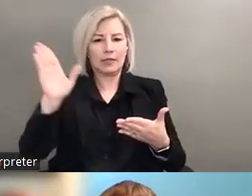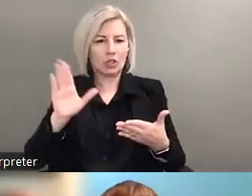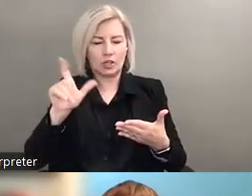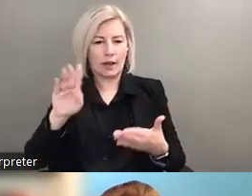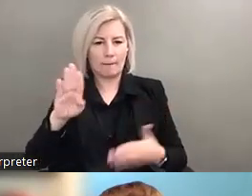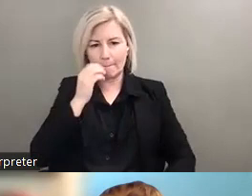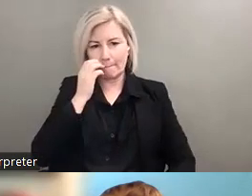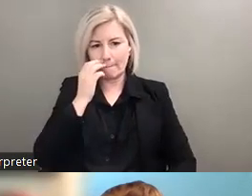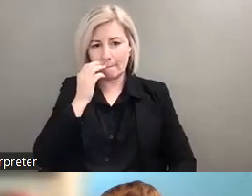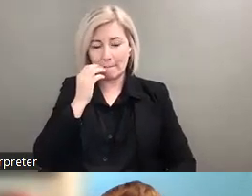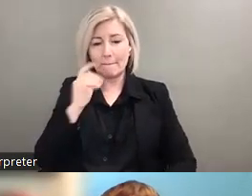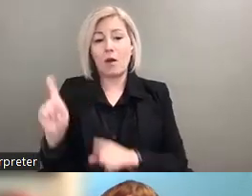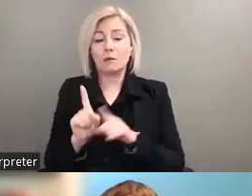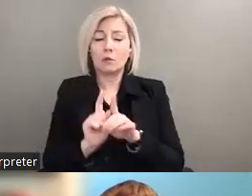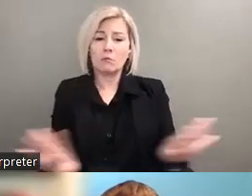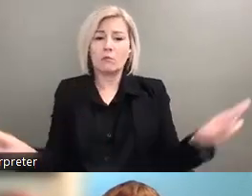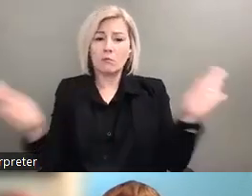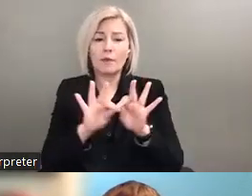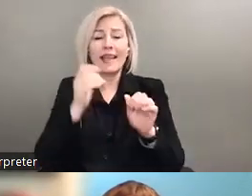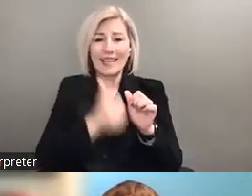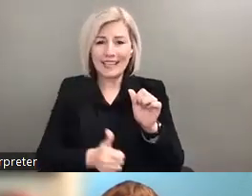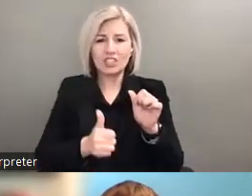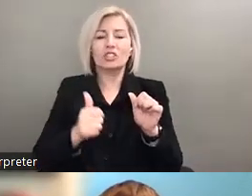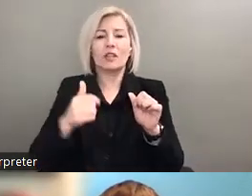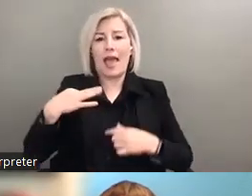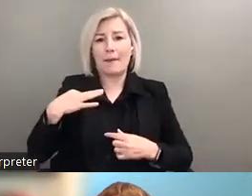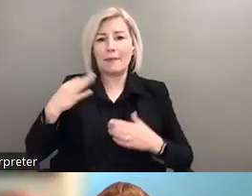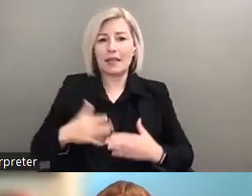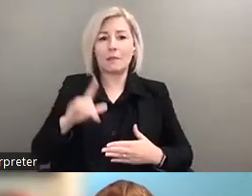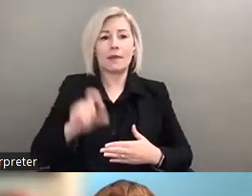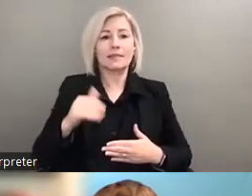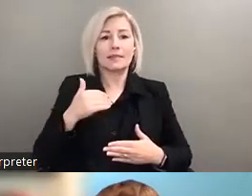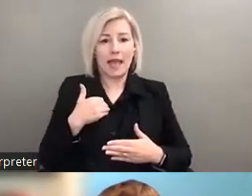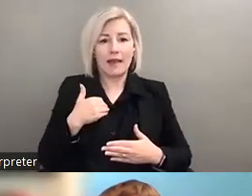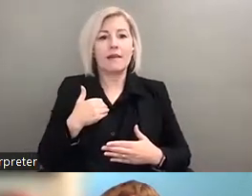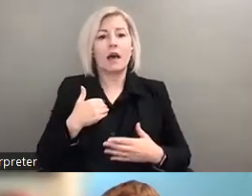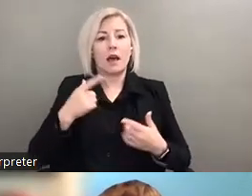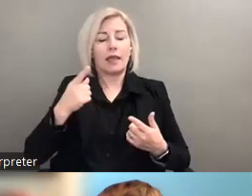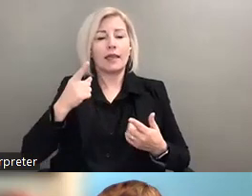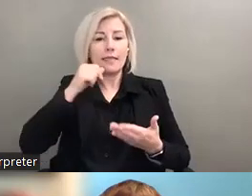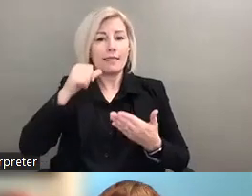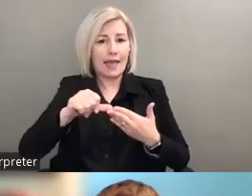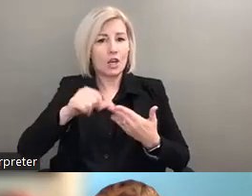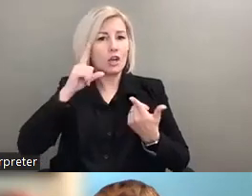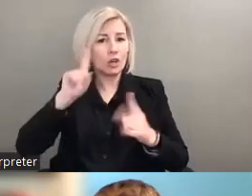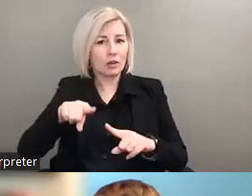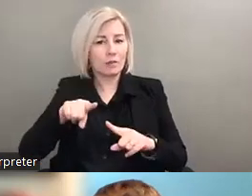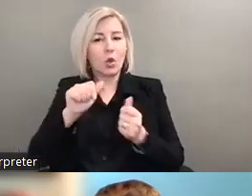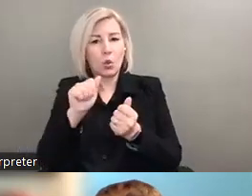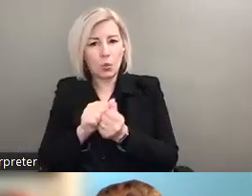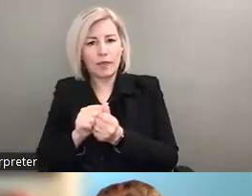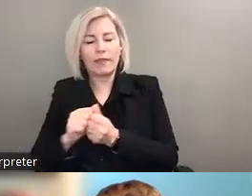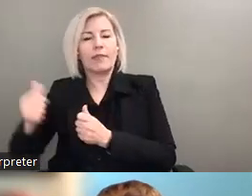Another important note on this page is that each applicant must have a countersigned letter of agreement with the proposed artist or